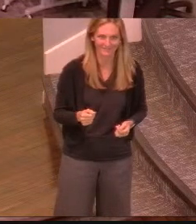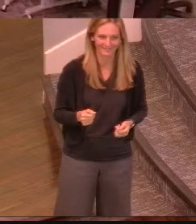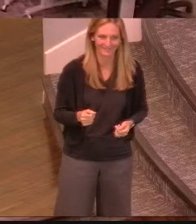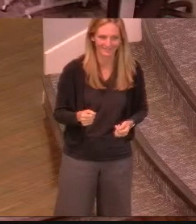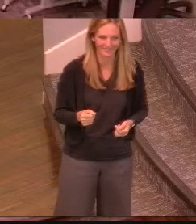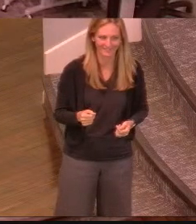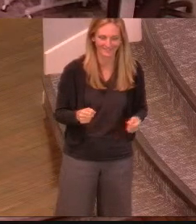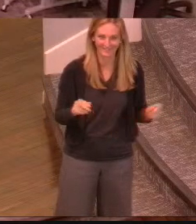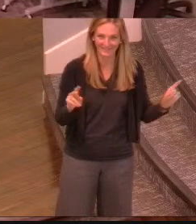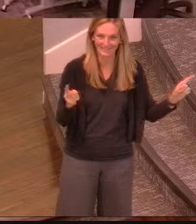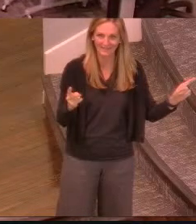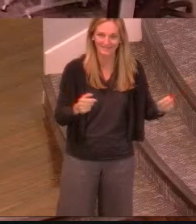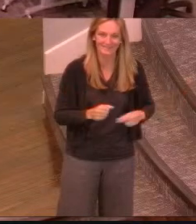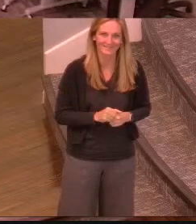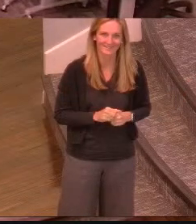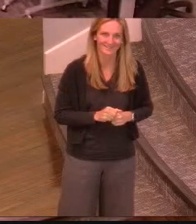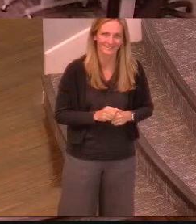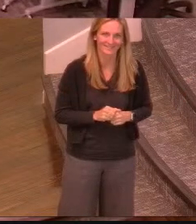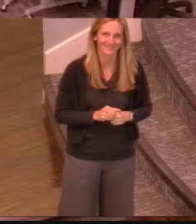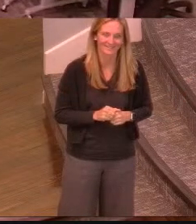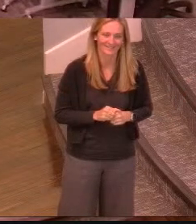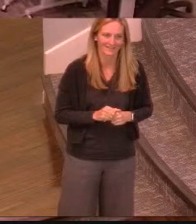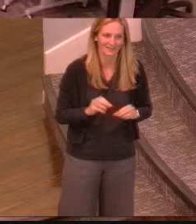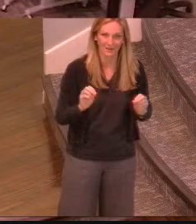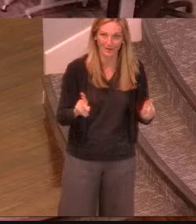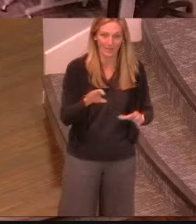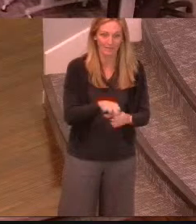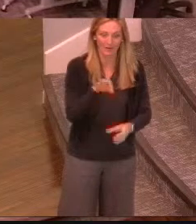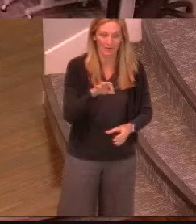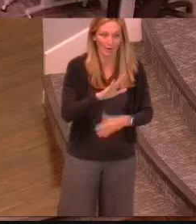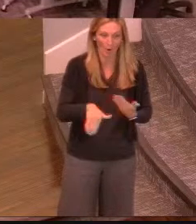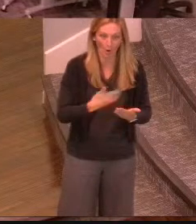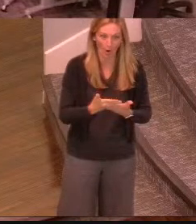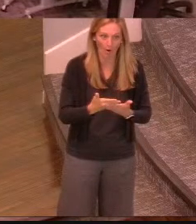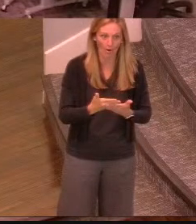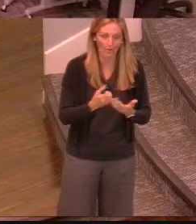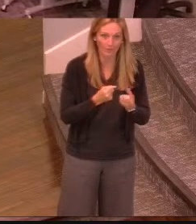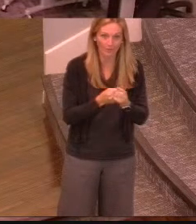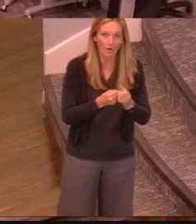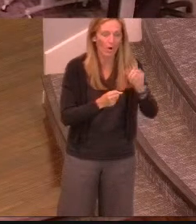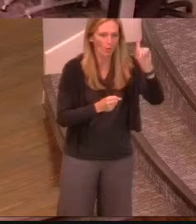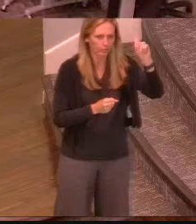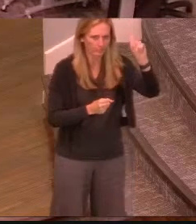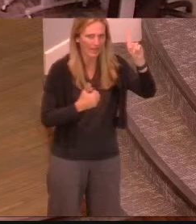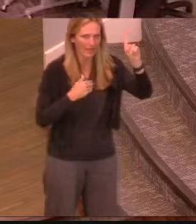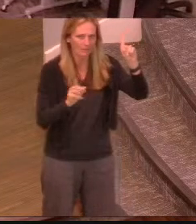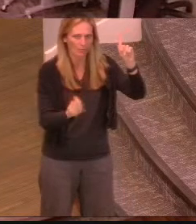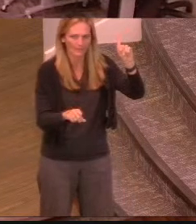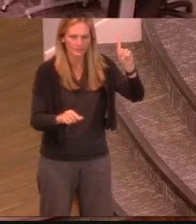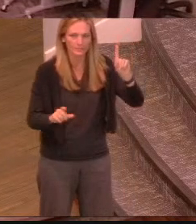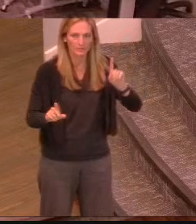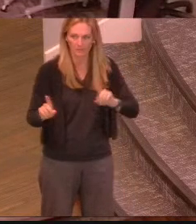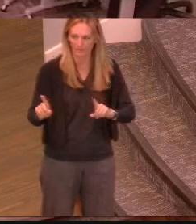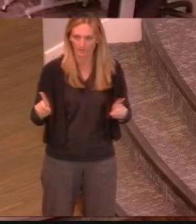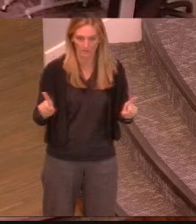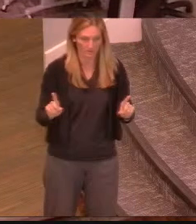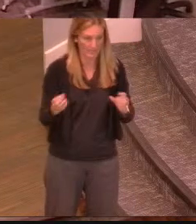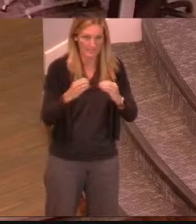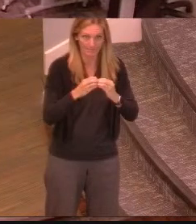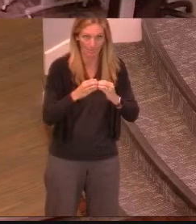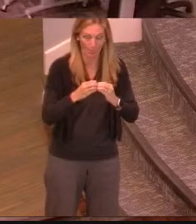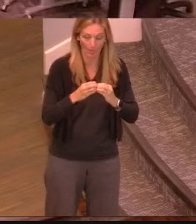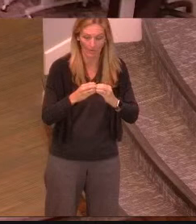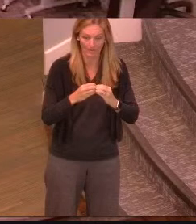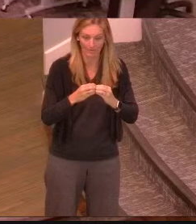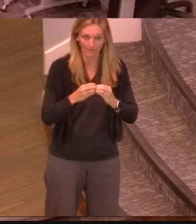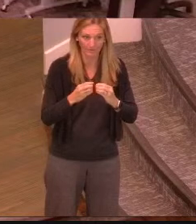Well, second. All right, let's call the vote. All in Oh. favor? I got a question, Okay, are there any other questions? or a Mr.